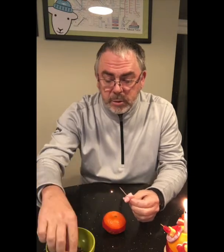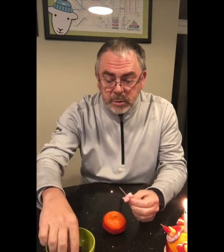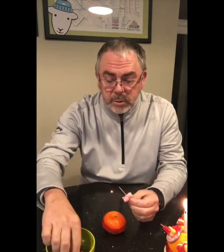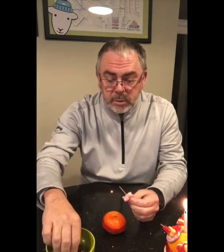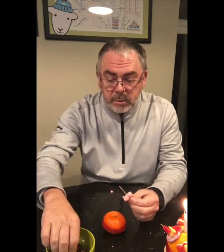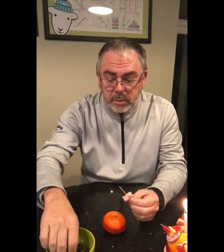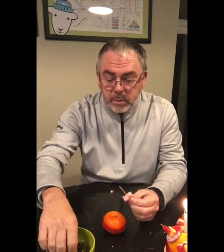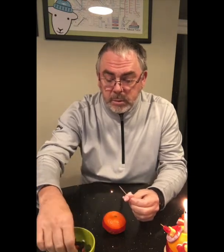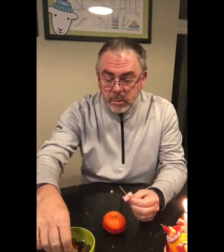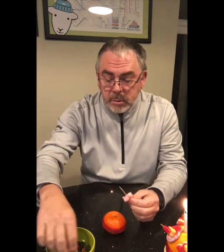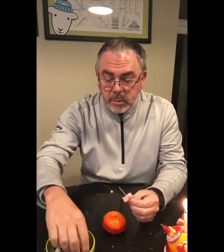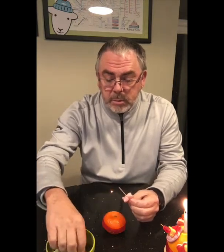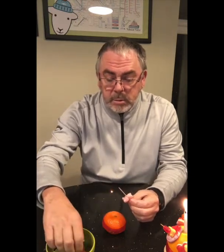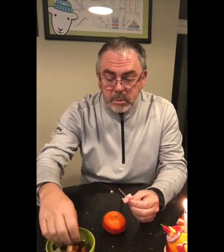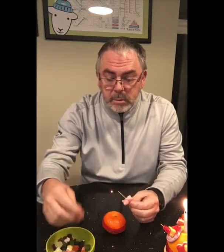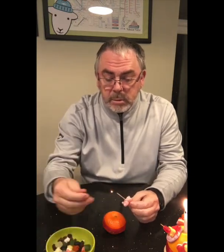through